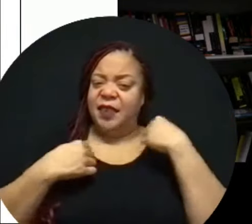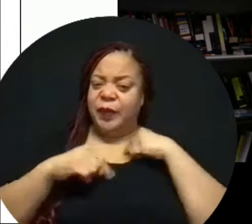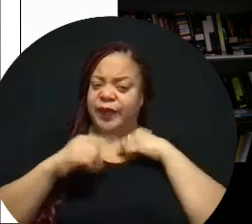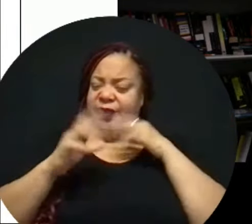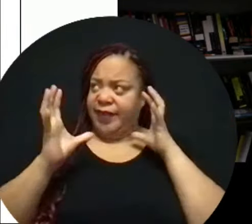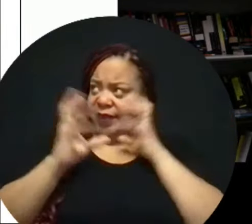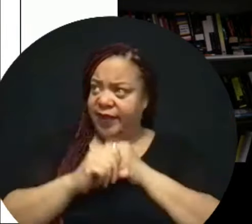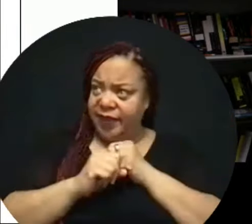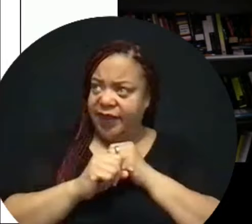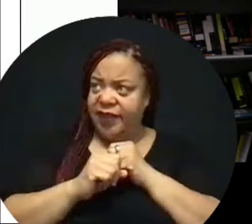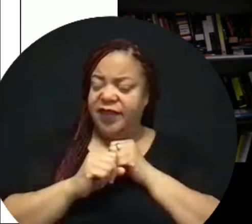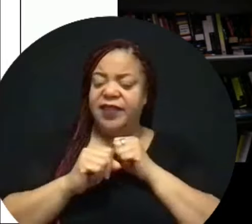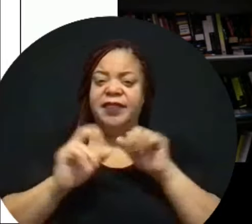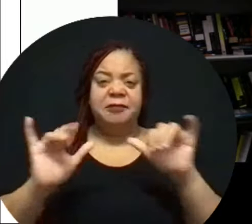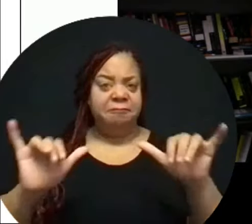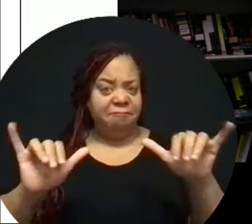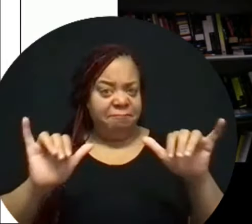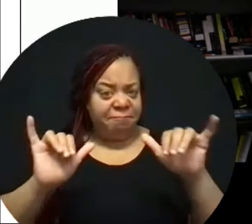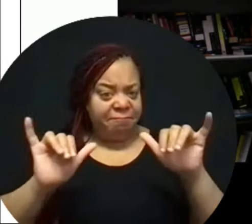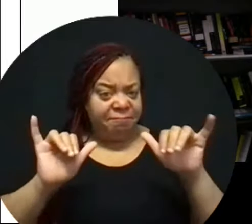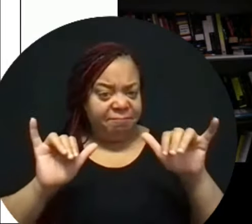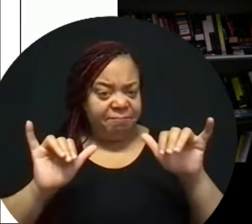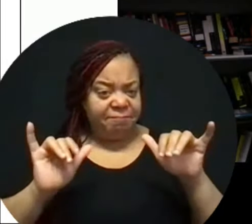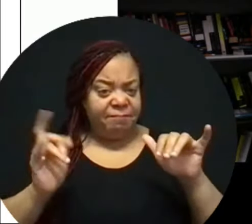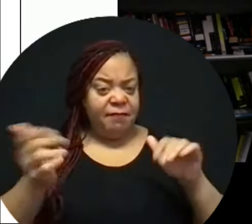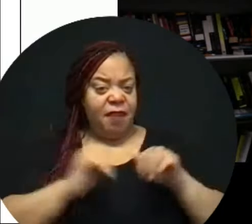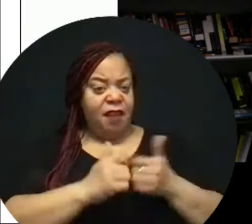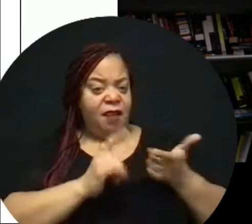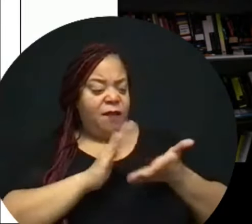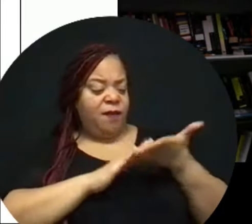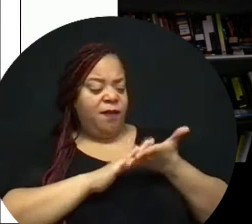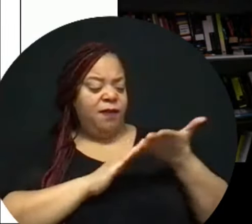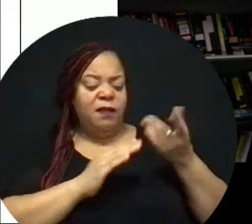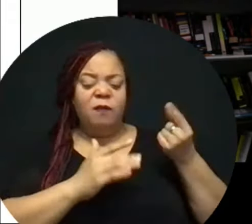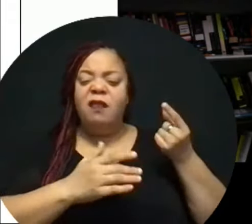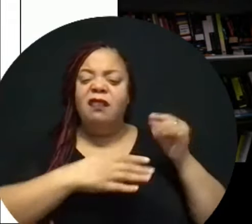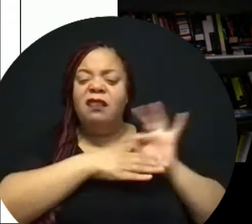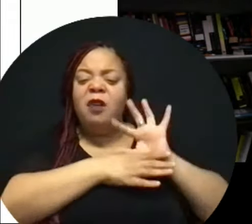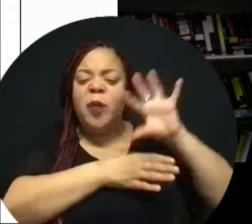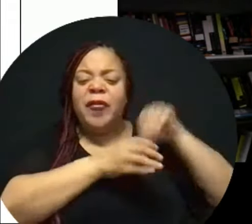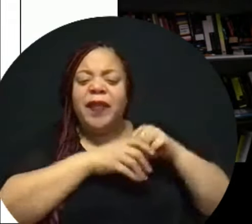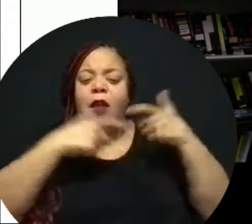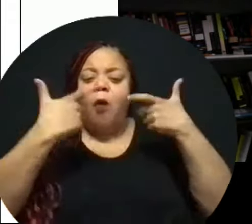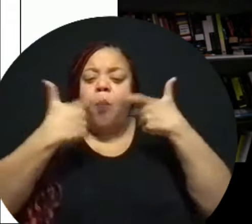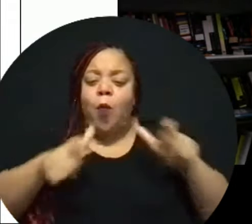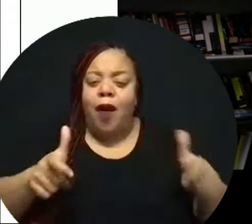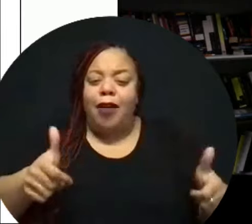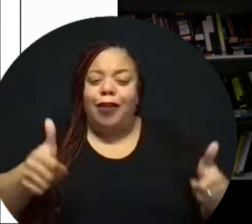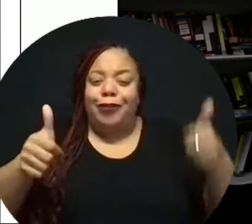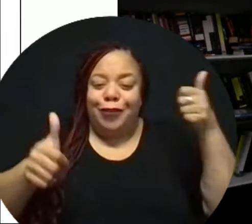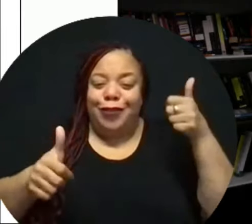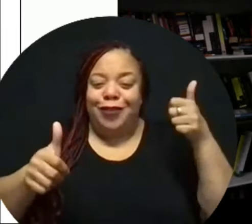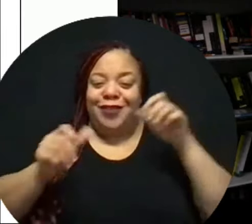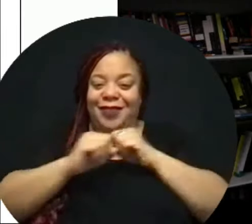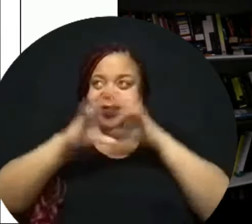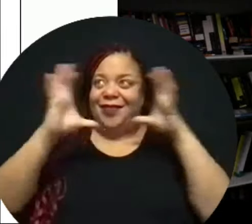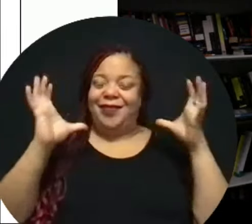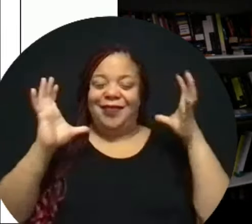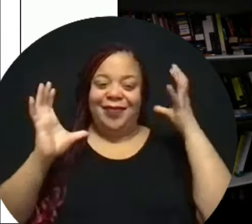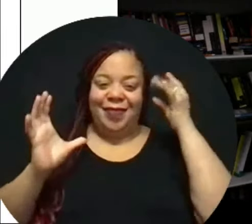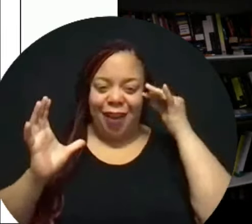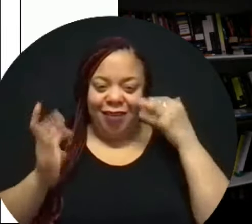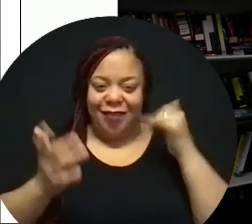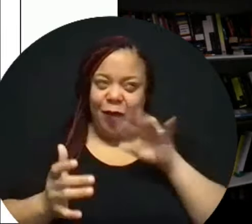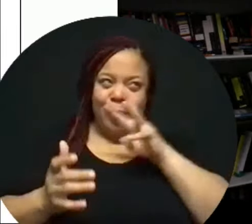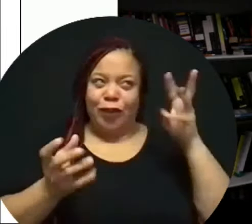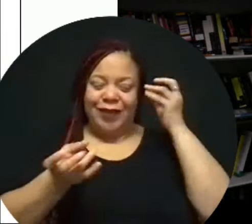right? One of the speakers mentioned just the kind of larger ecologies and geographies,